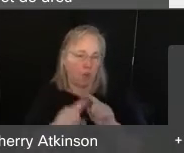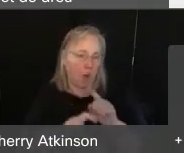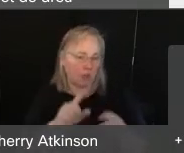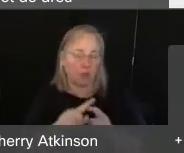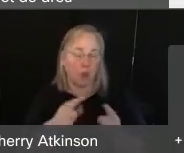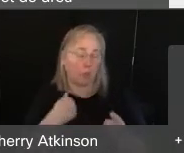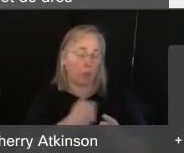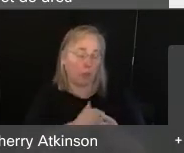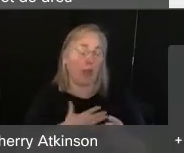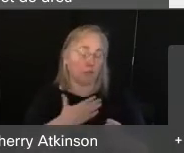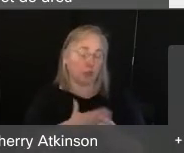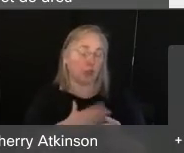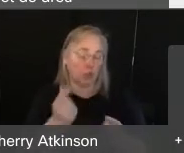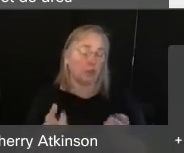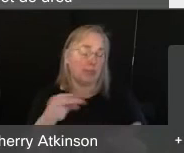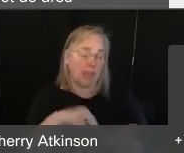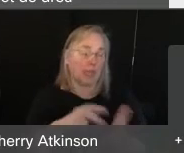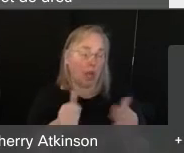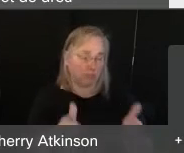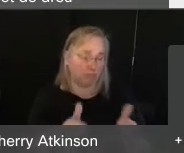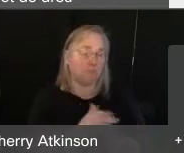standing up.